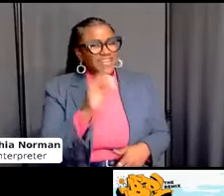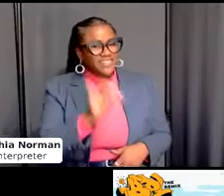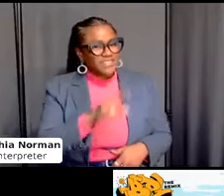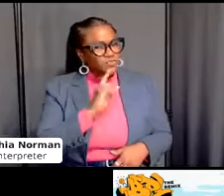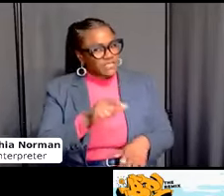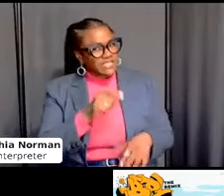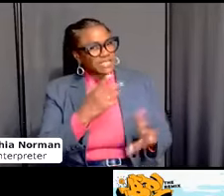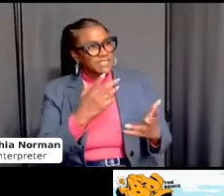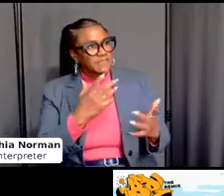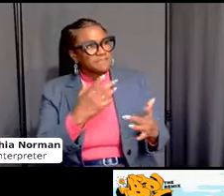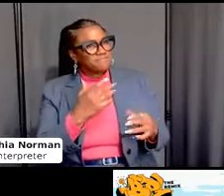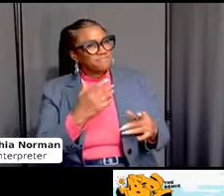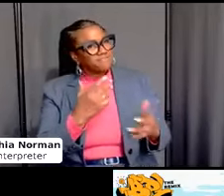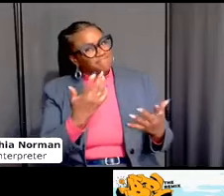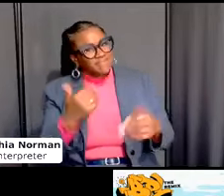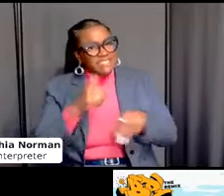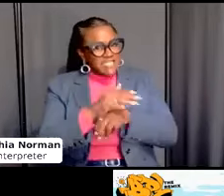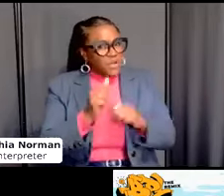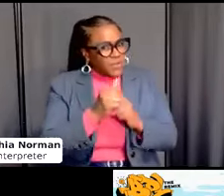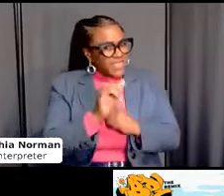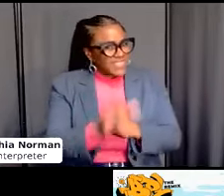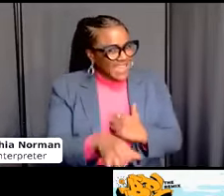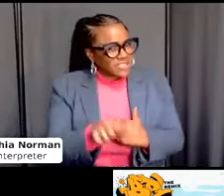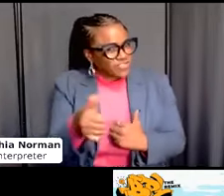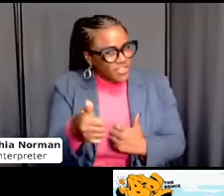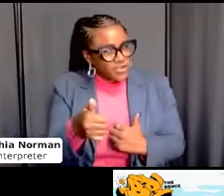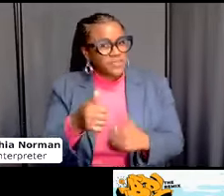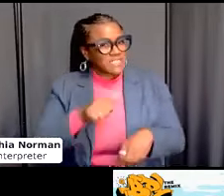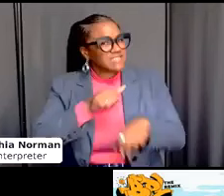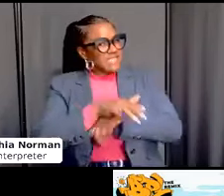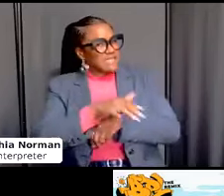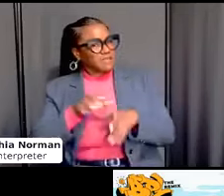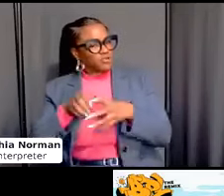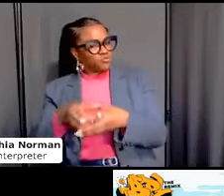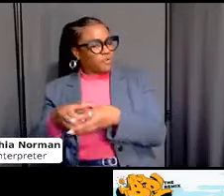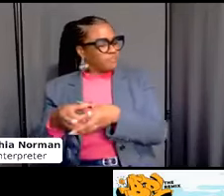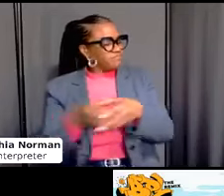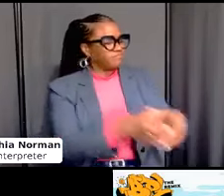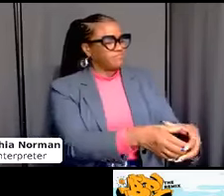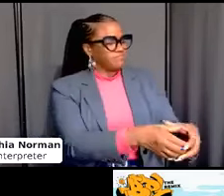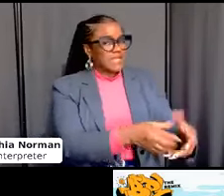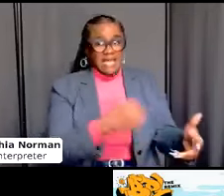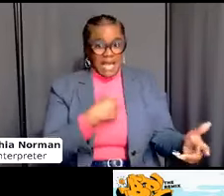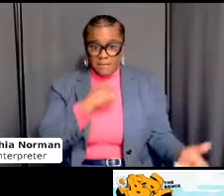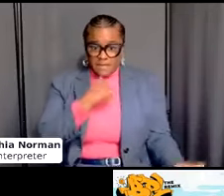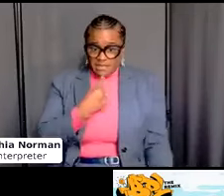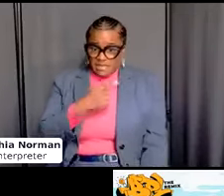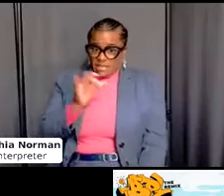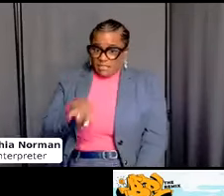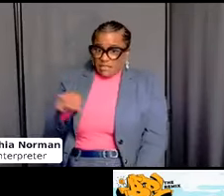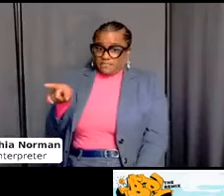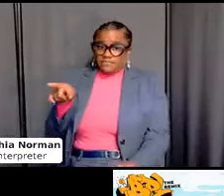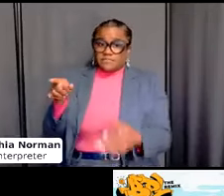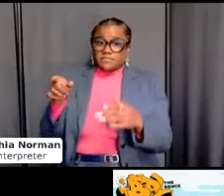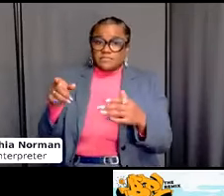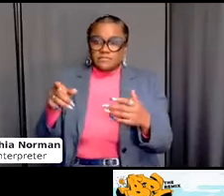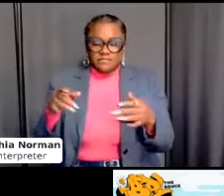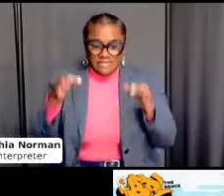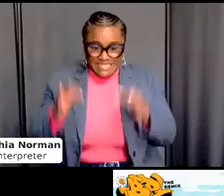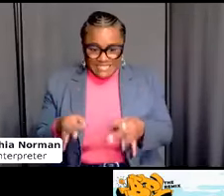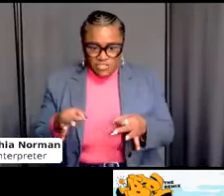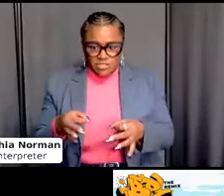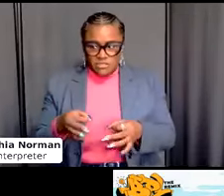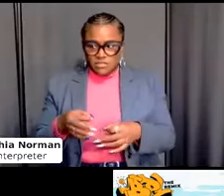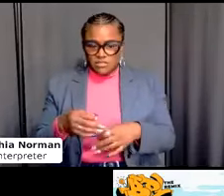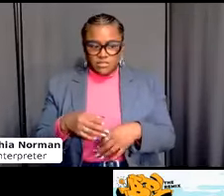out, along with and so they're also sending them out. And I'm not claiming that the decisions from the Congolese government to send them